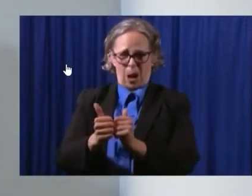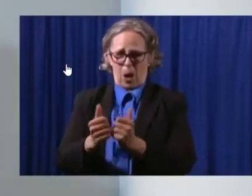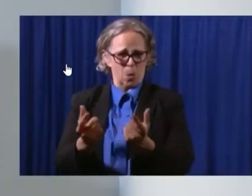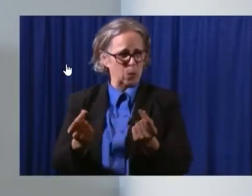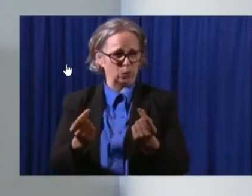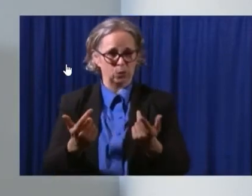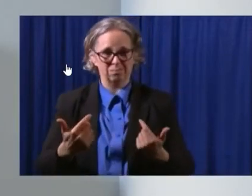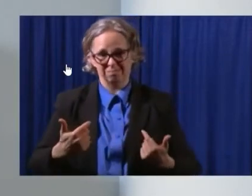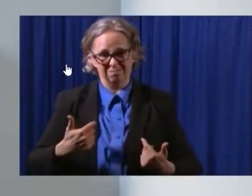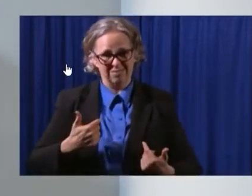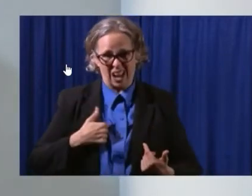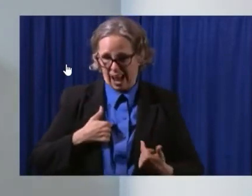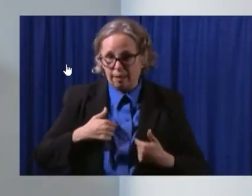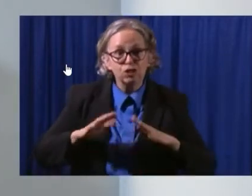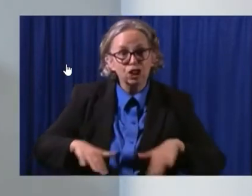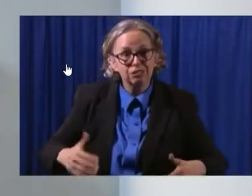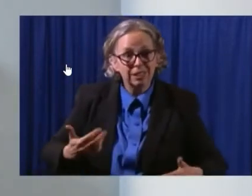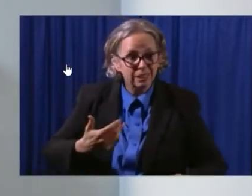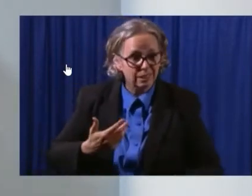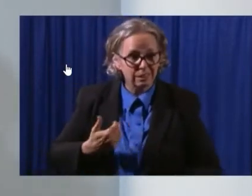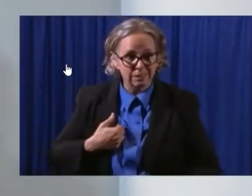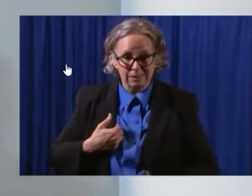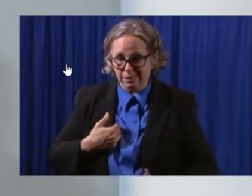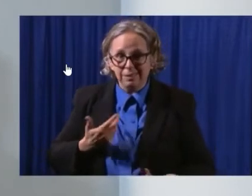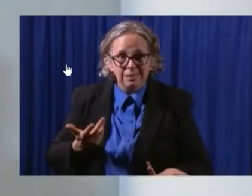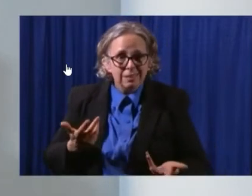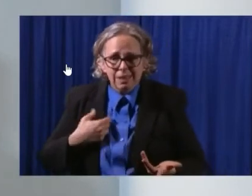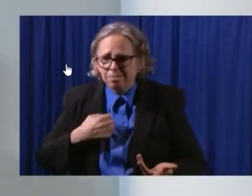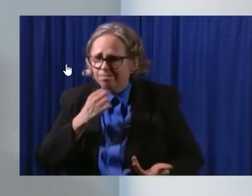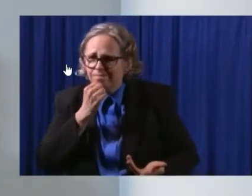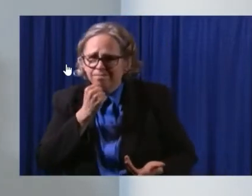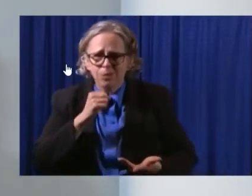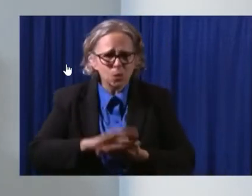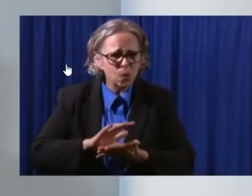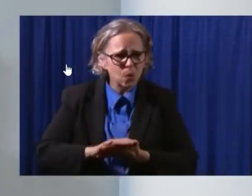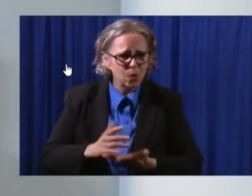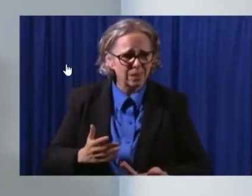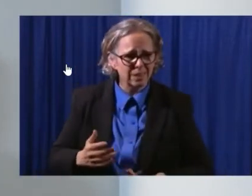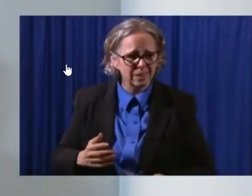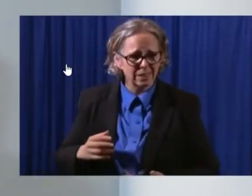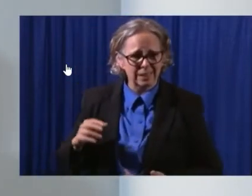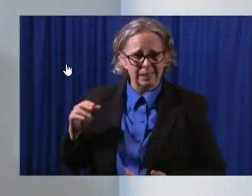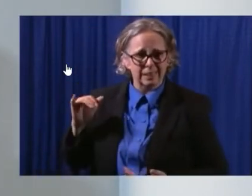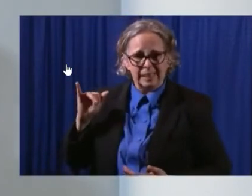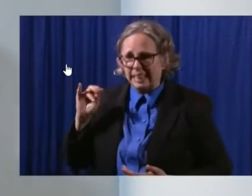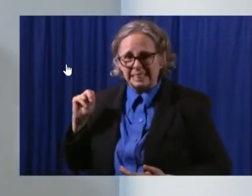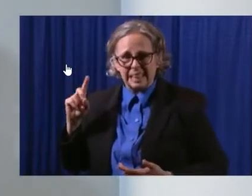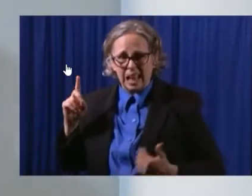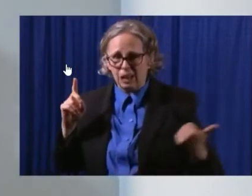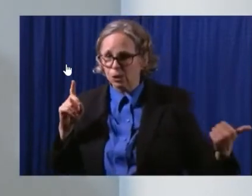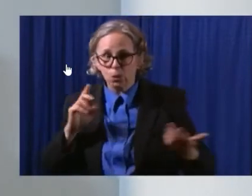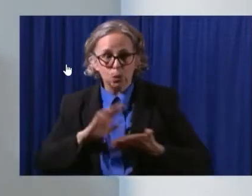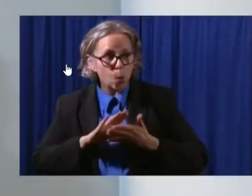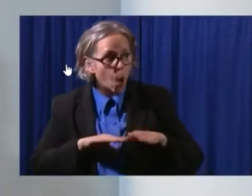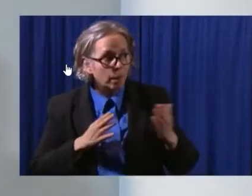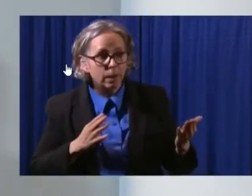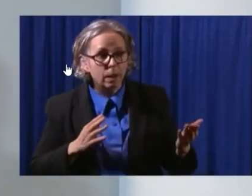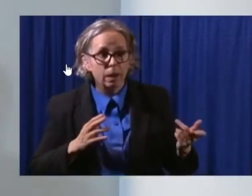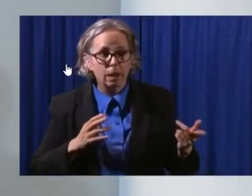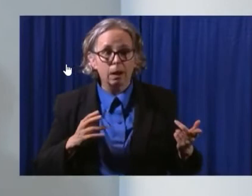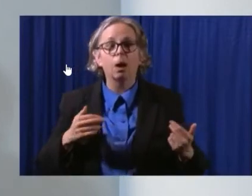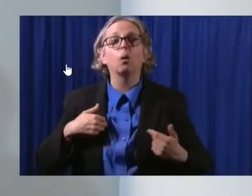I have school-age children. And Tina and I welcome the return of school. We are going to have our children return to